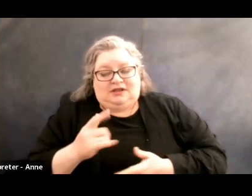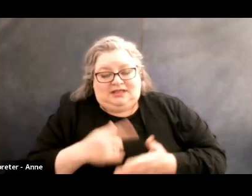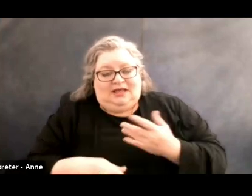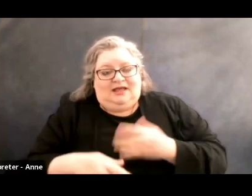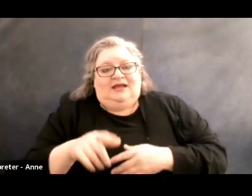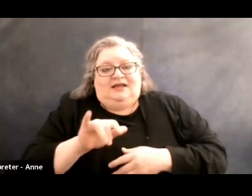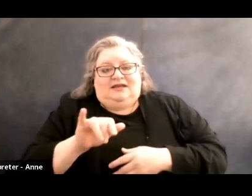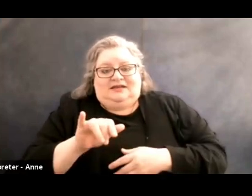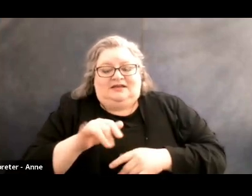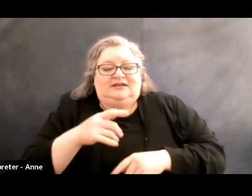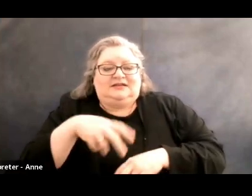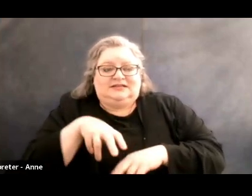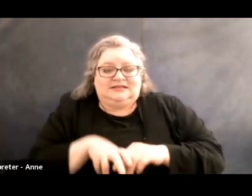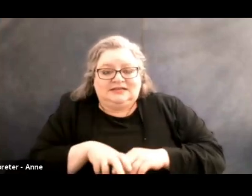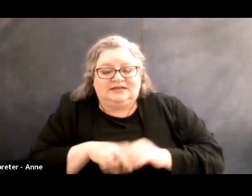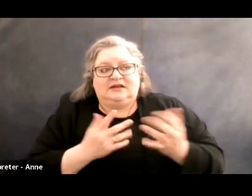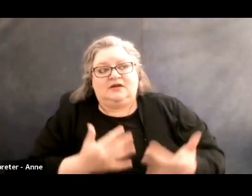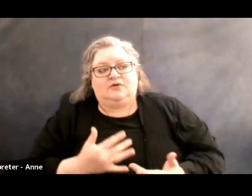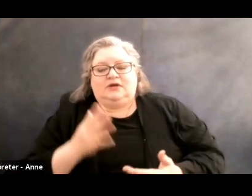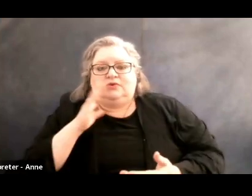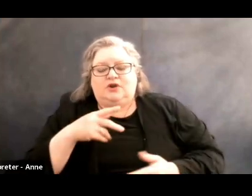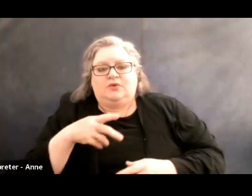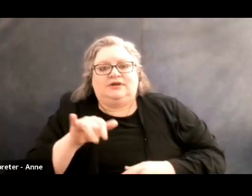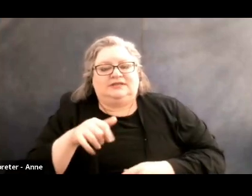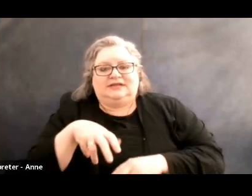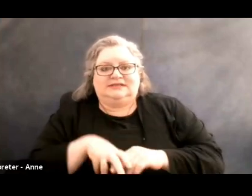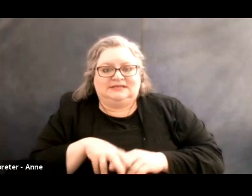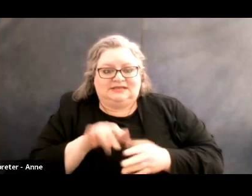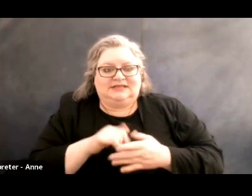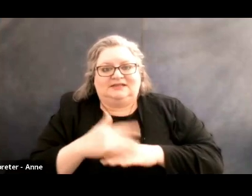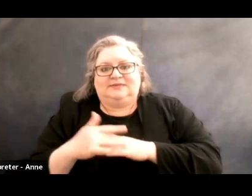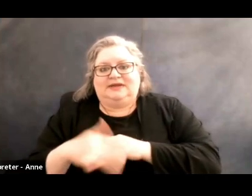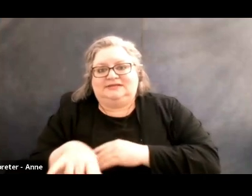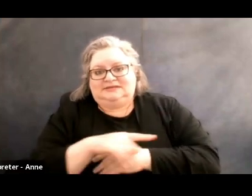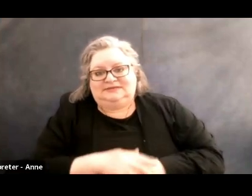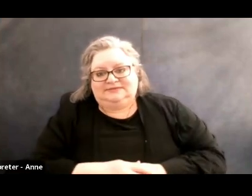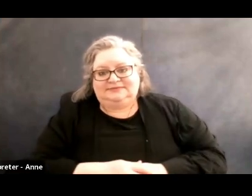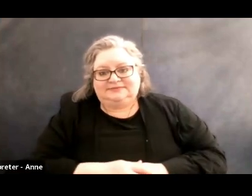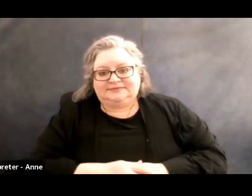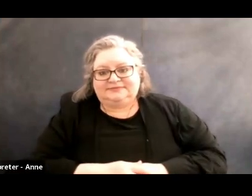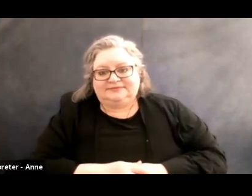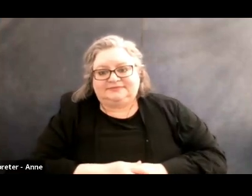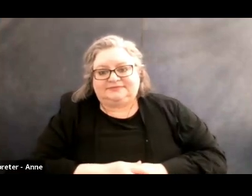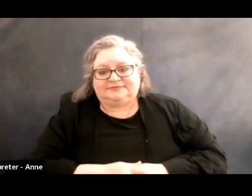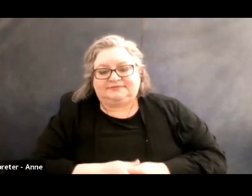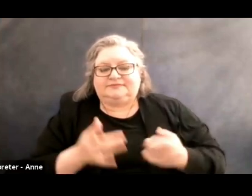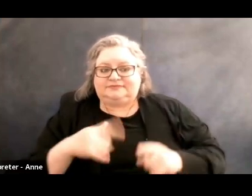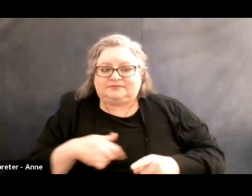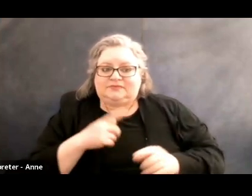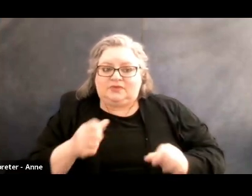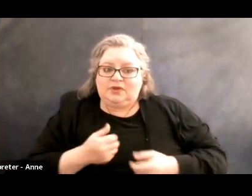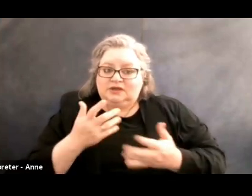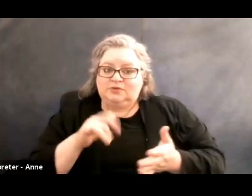waiting room. So peers bring that. We know what it's like to sit in that space. And when we can express